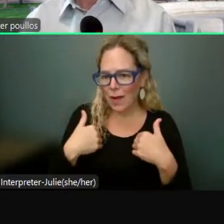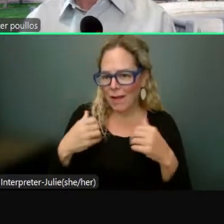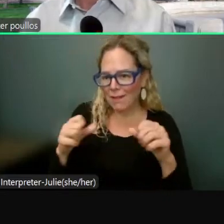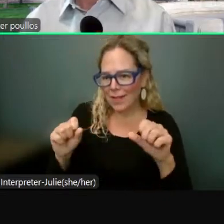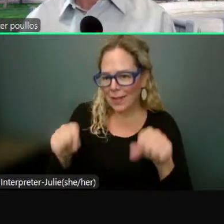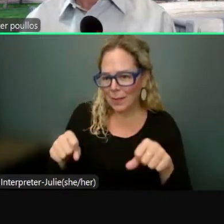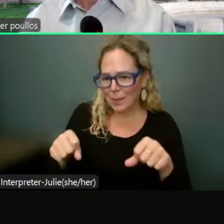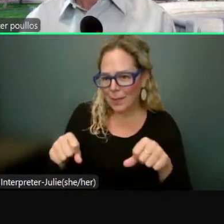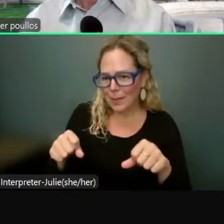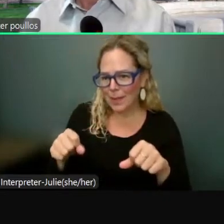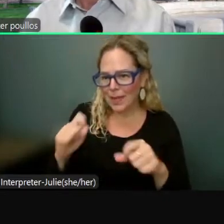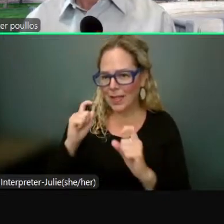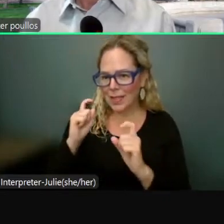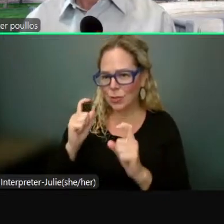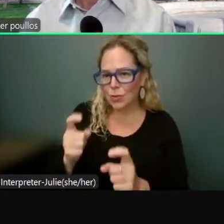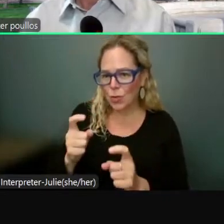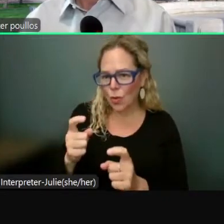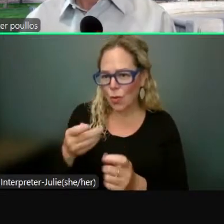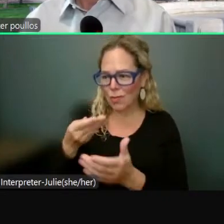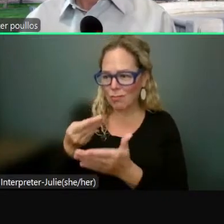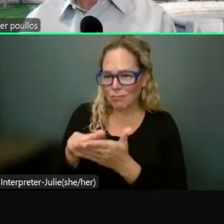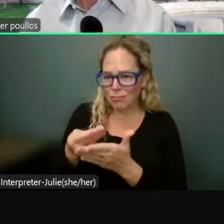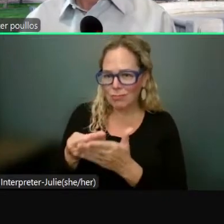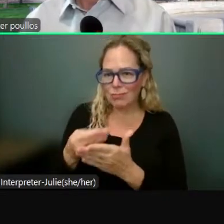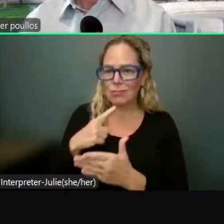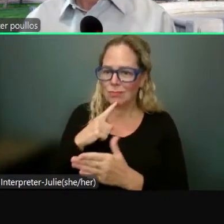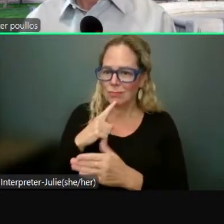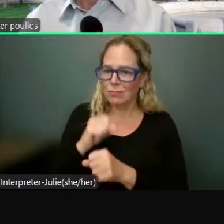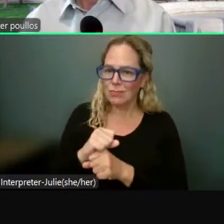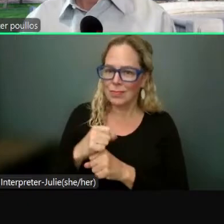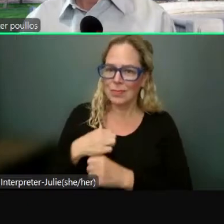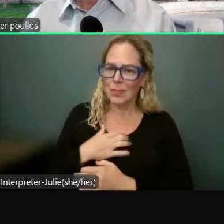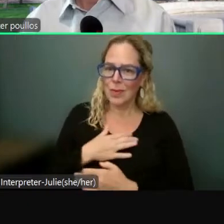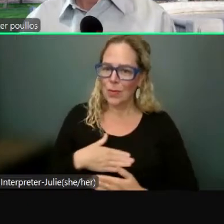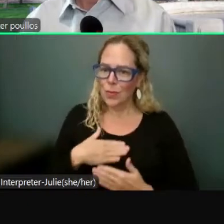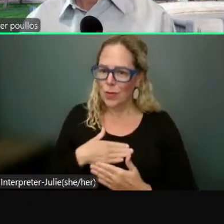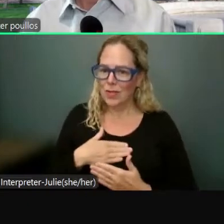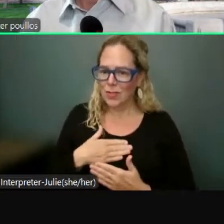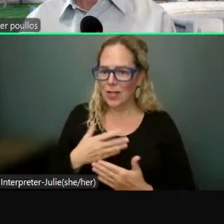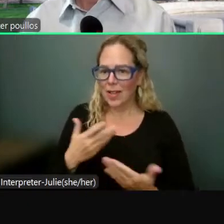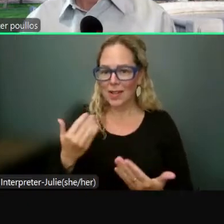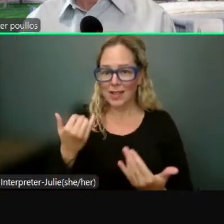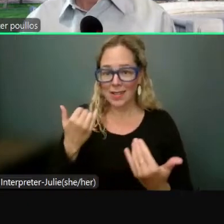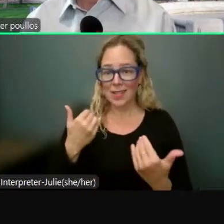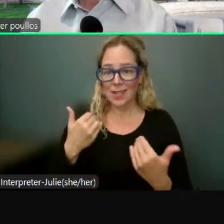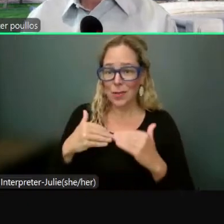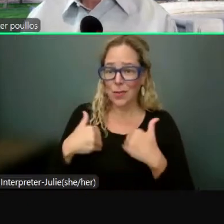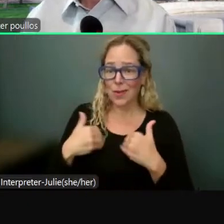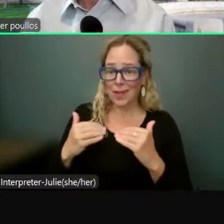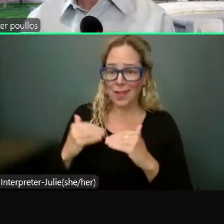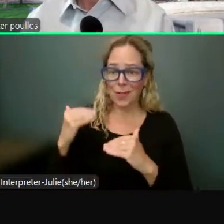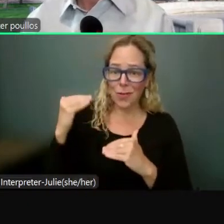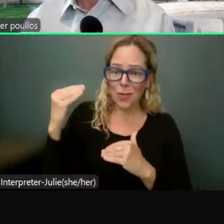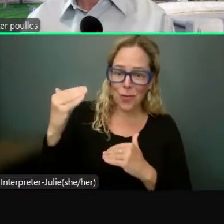to donate, we would really appreciate your doing so. We had over 1,000